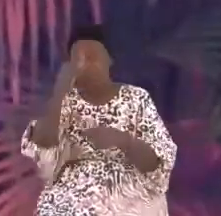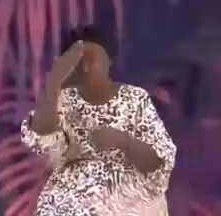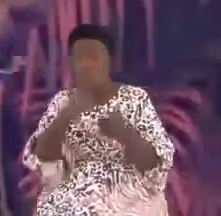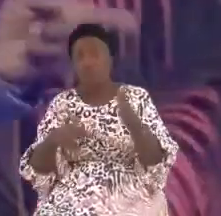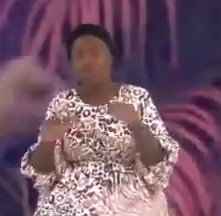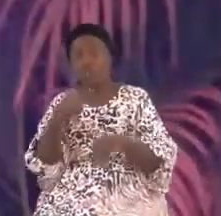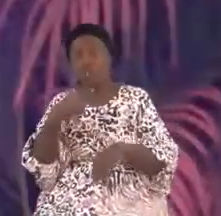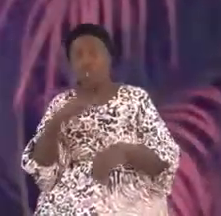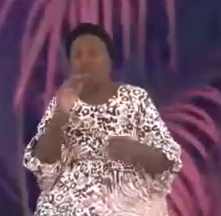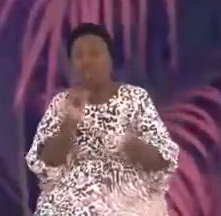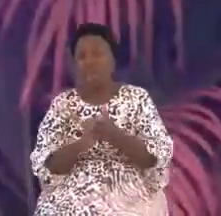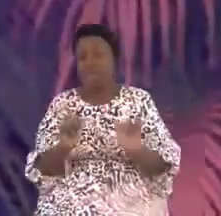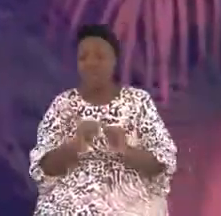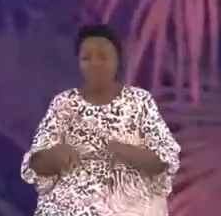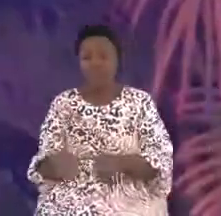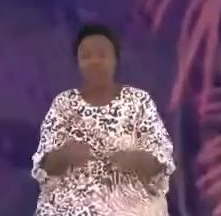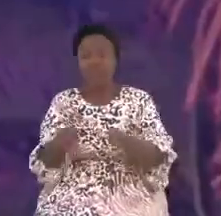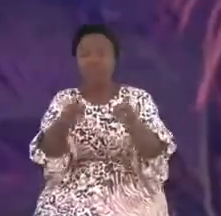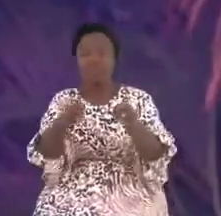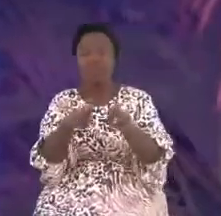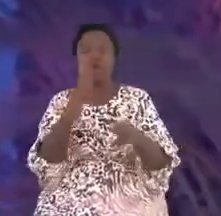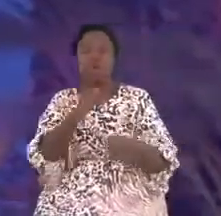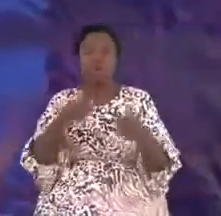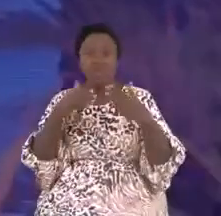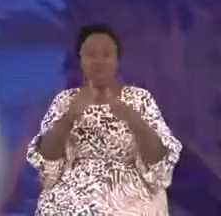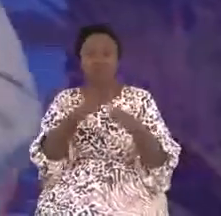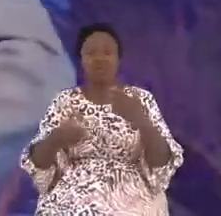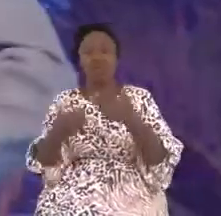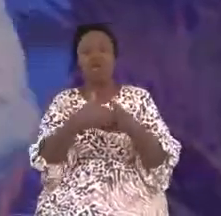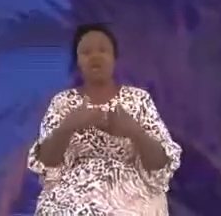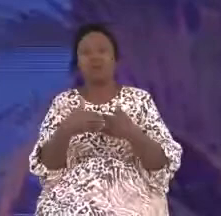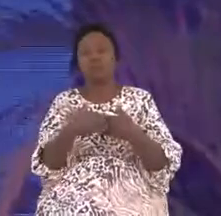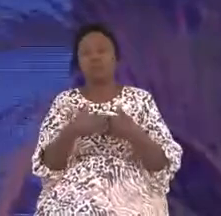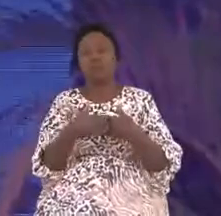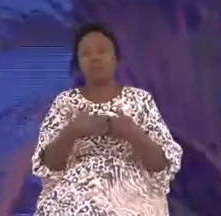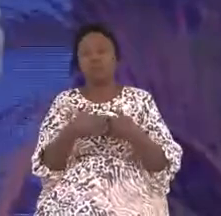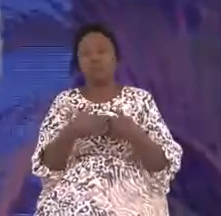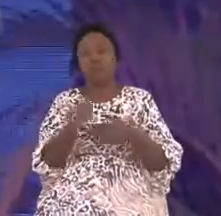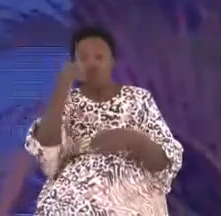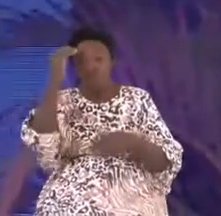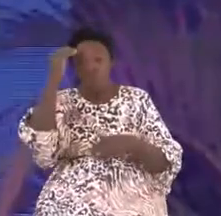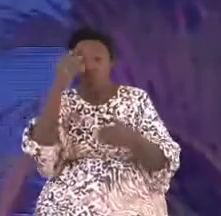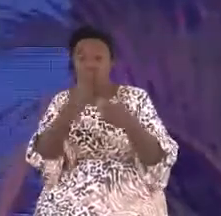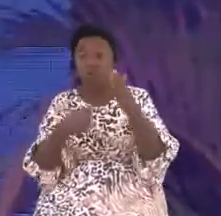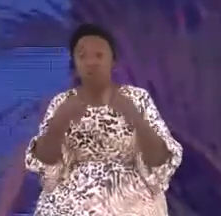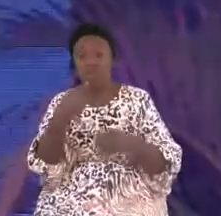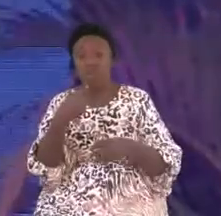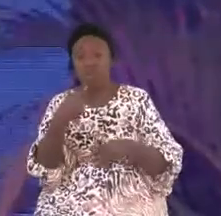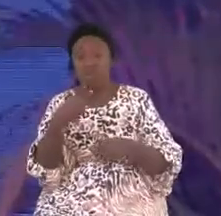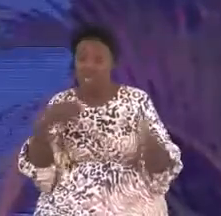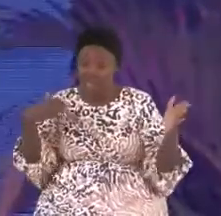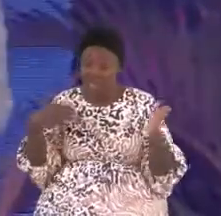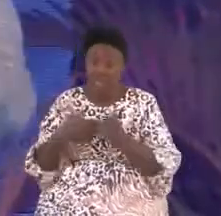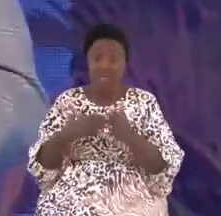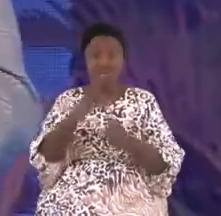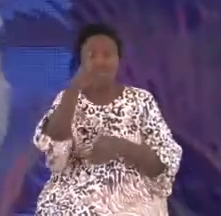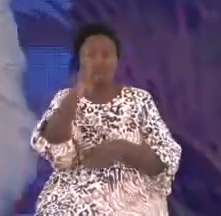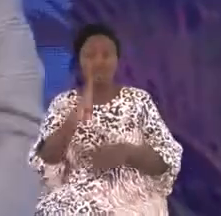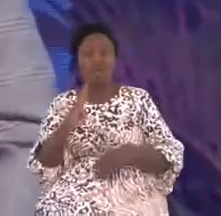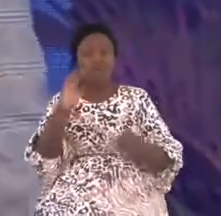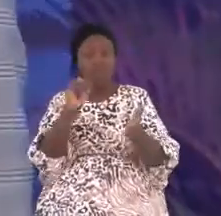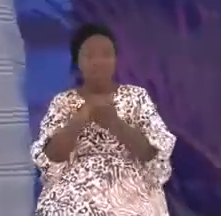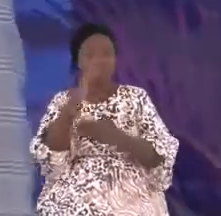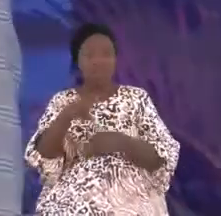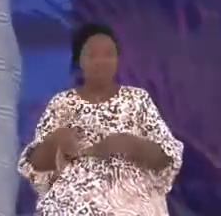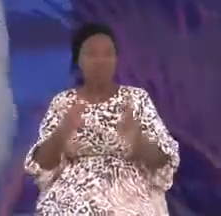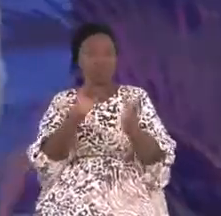that same roach will lead you back you know what you spoke against god that's the way